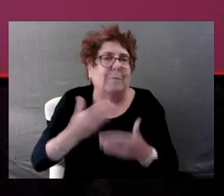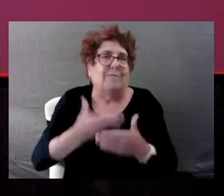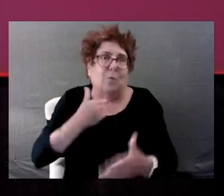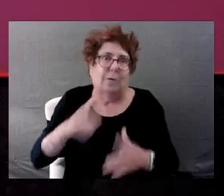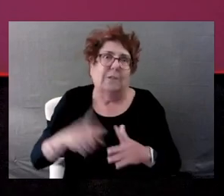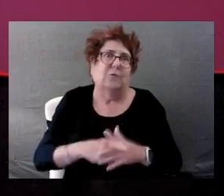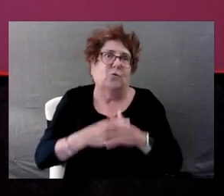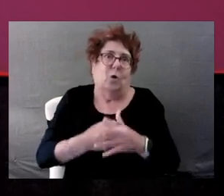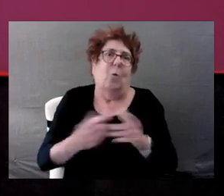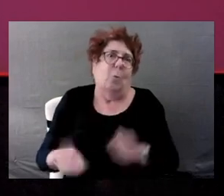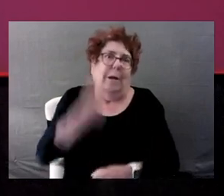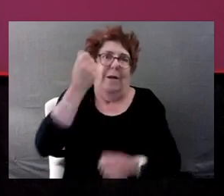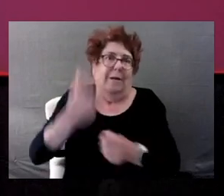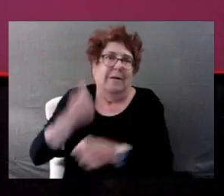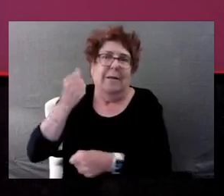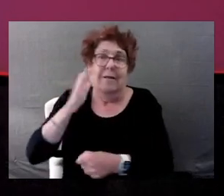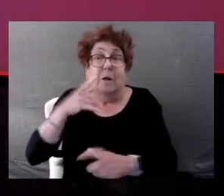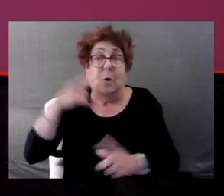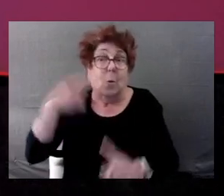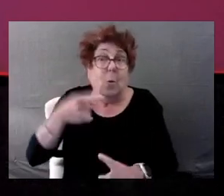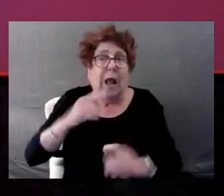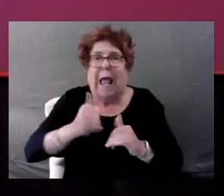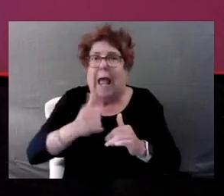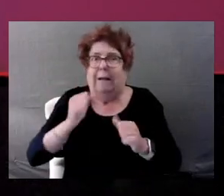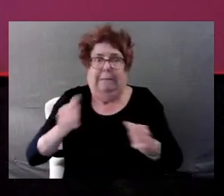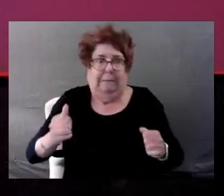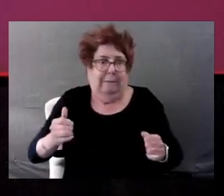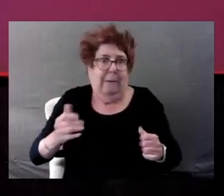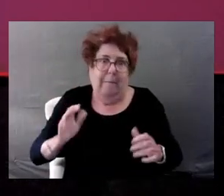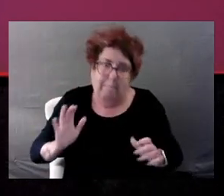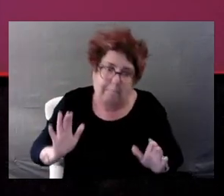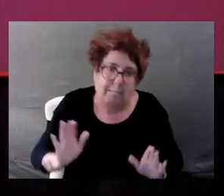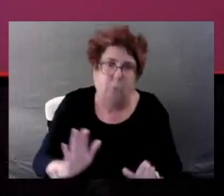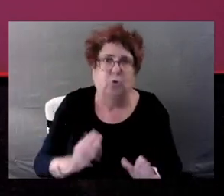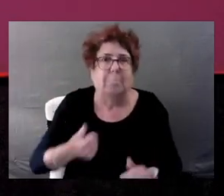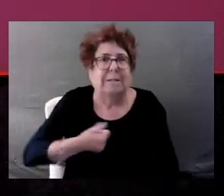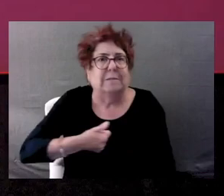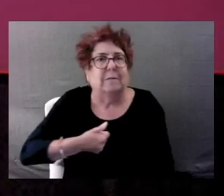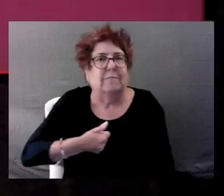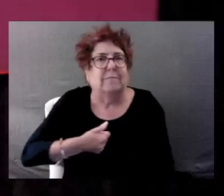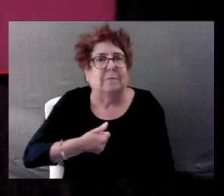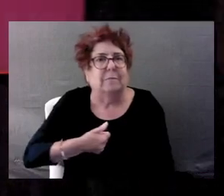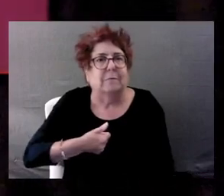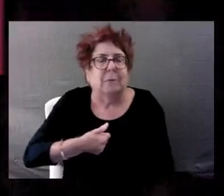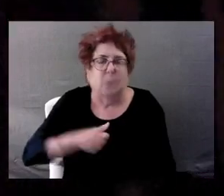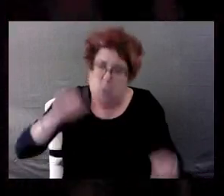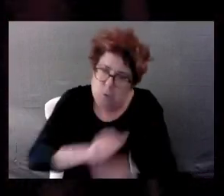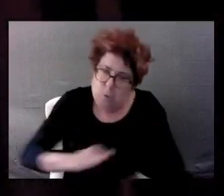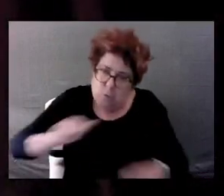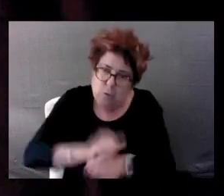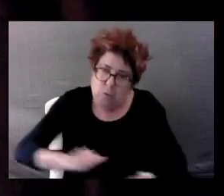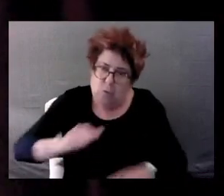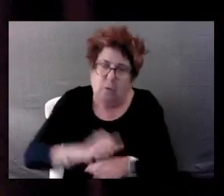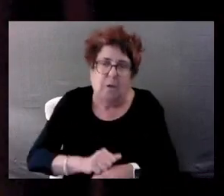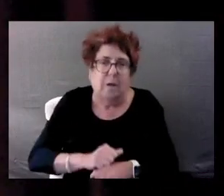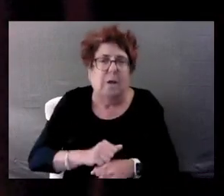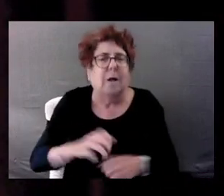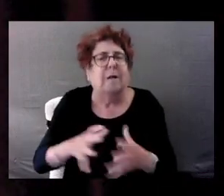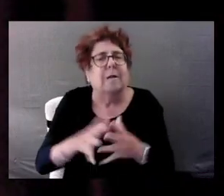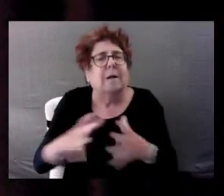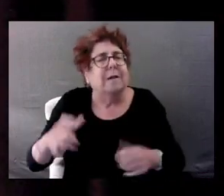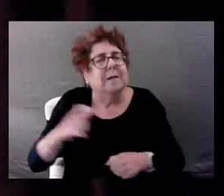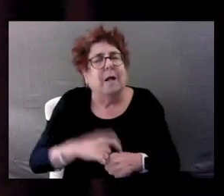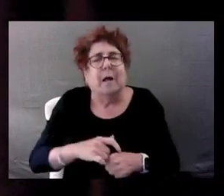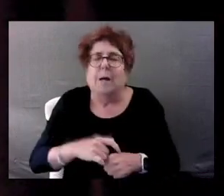push myself? I'm saying that because oftentimes we're approaching this space as if we're not winners. I wake